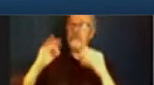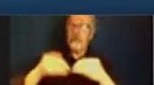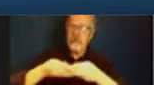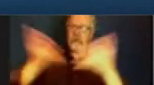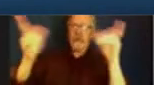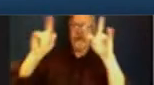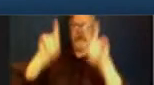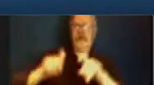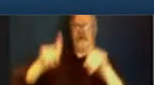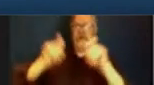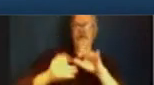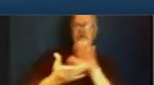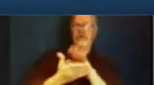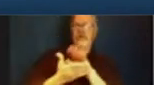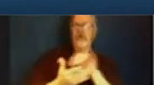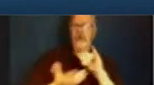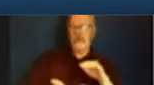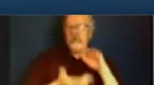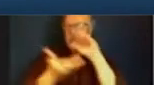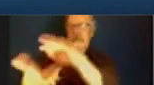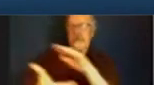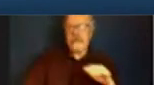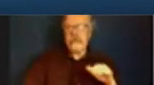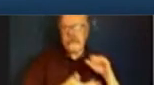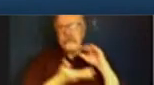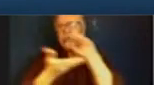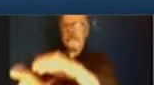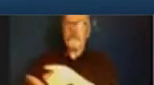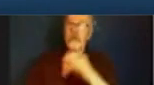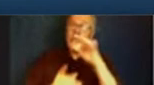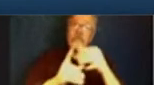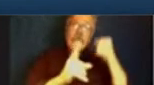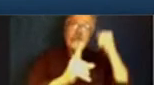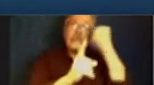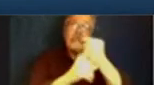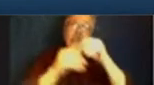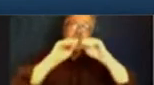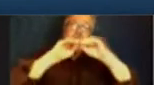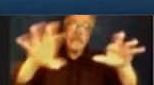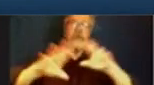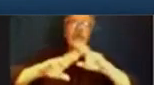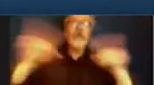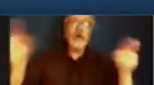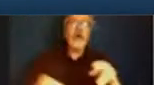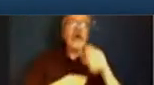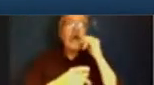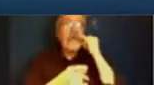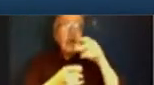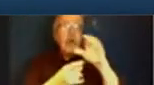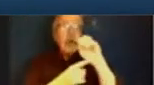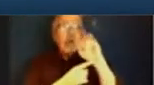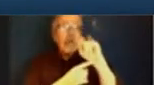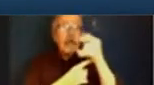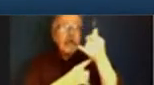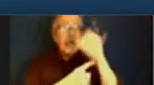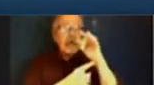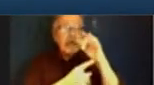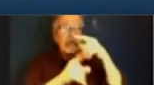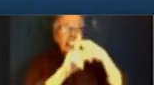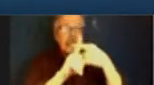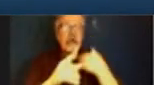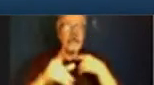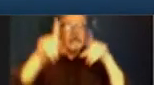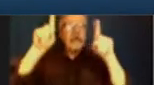to rapidly respond if there is a child with COVID. So instead of having to shut the school down, you